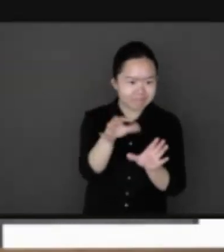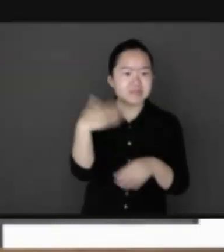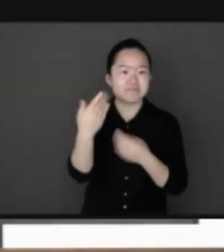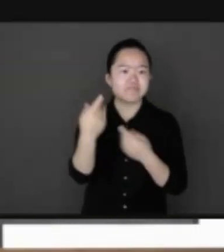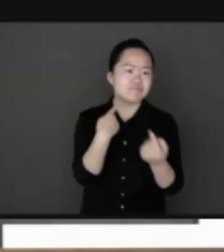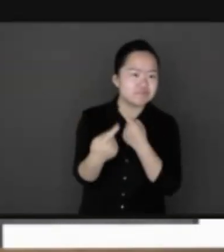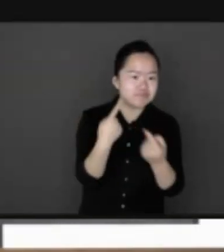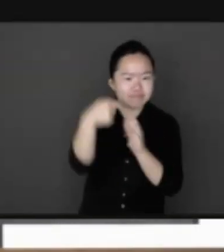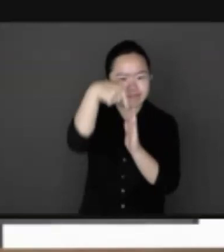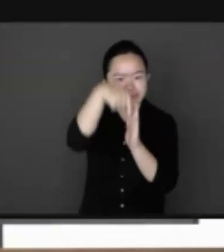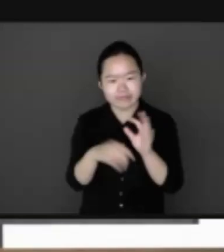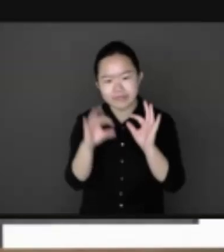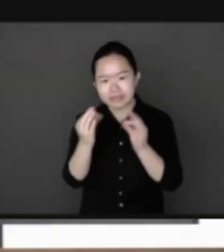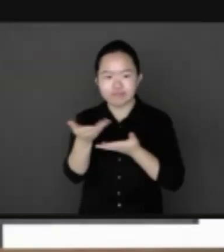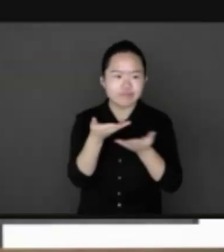of the